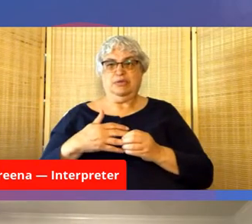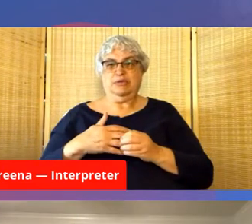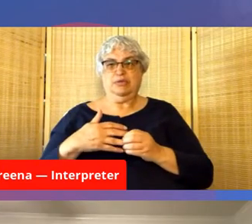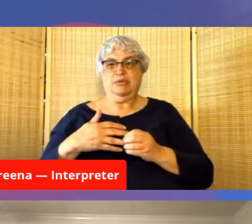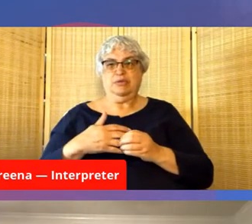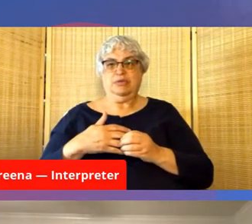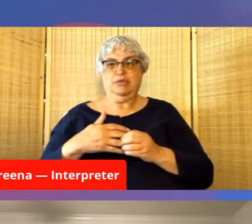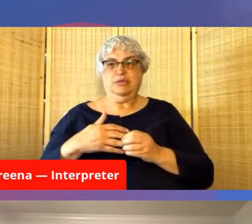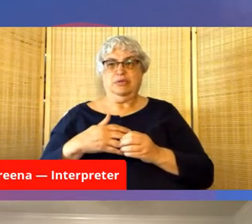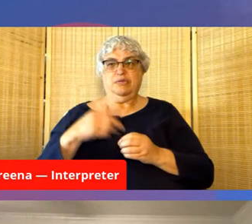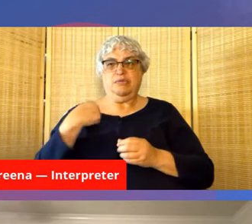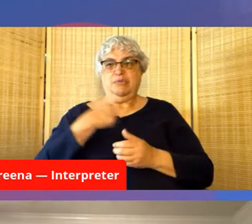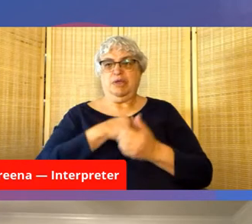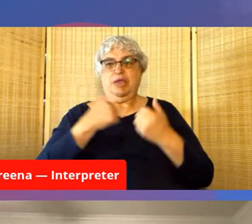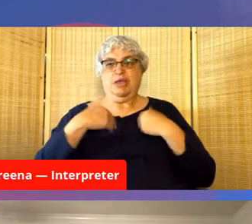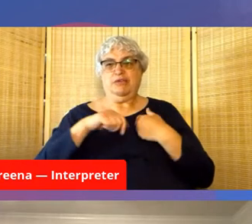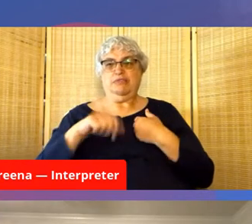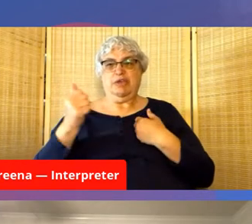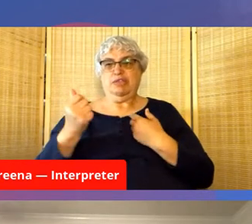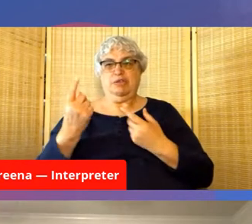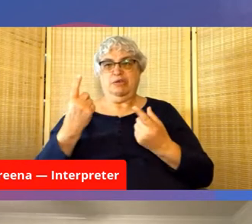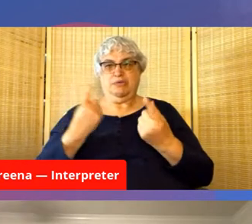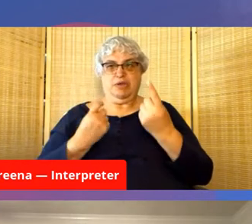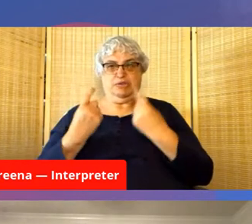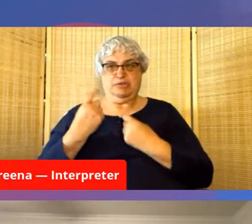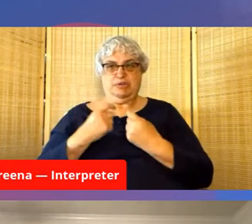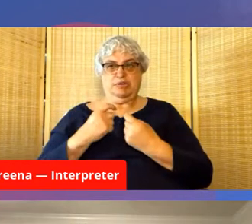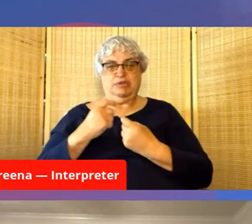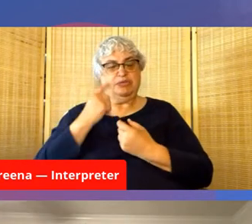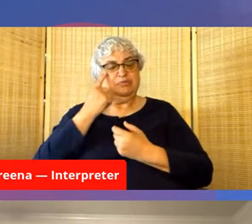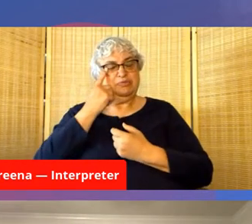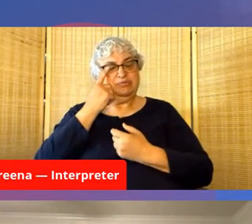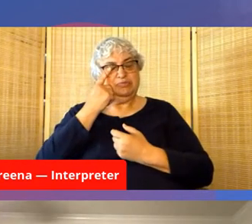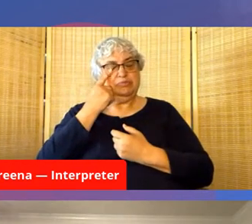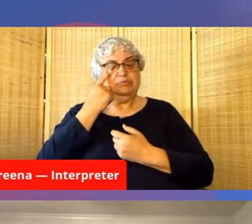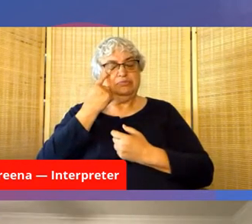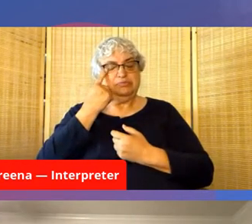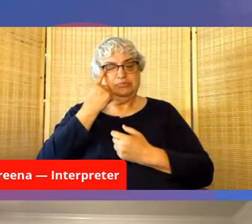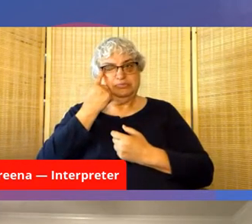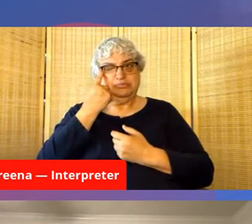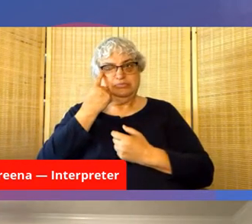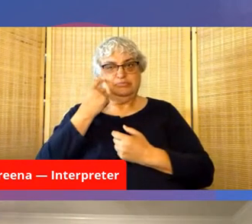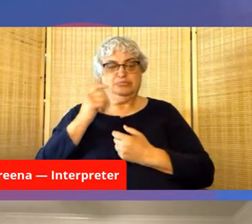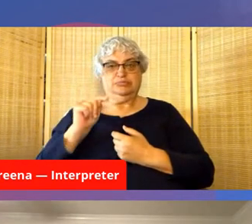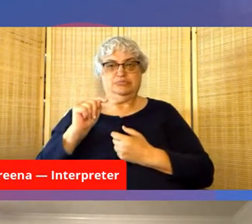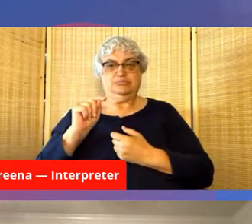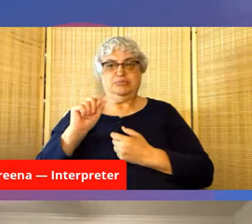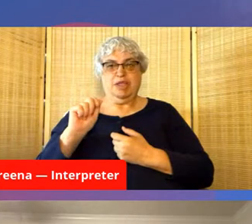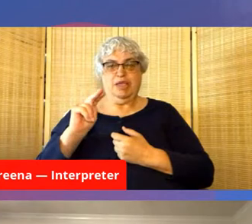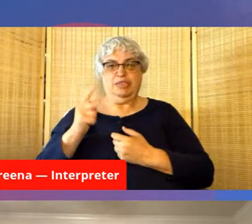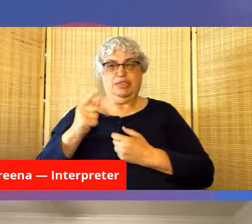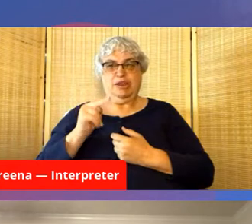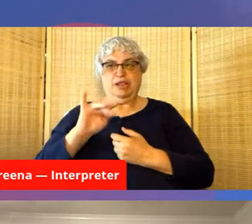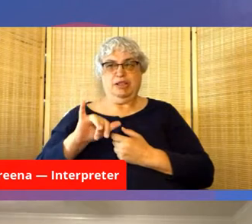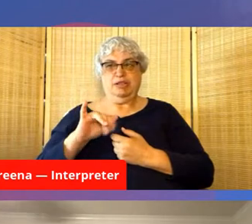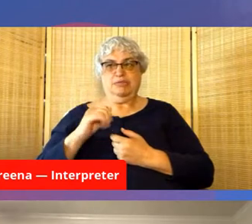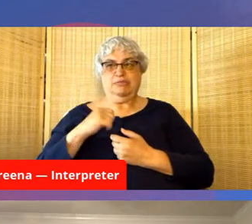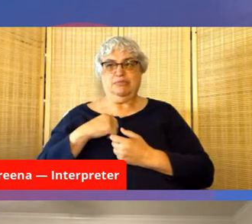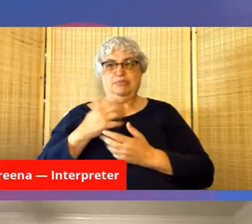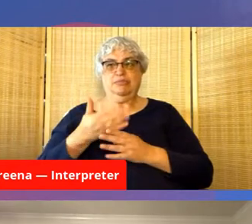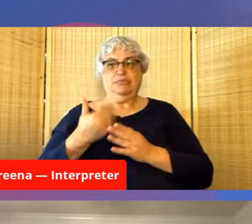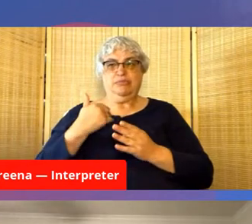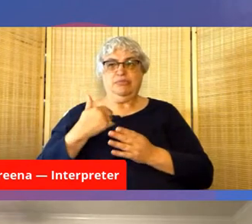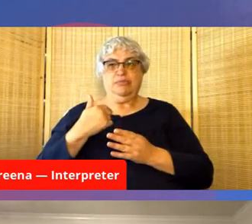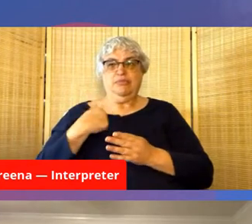We do have another question, actually. And Tony, I think I just sort of wanted, before